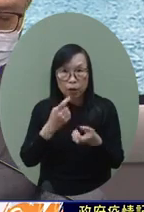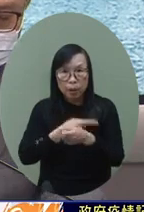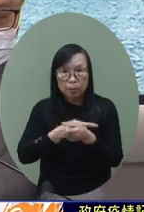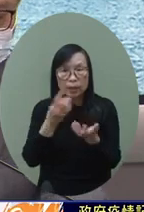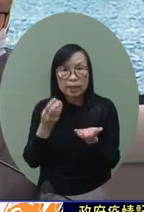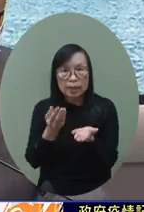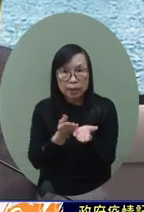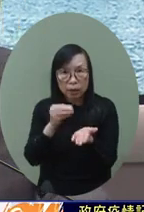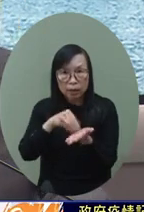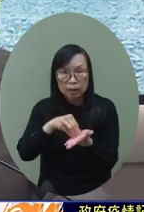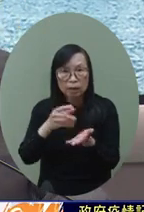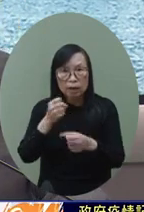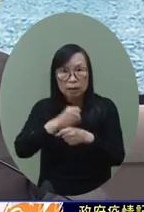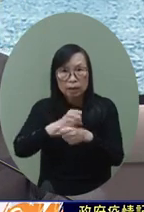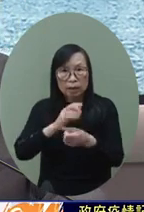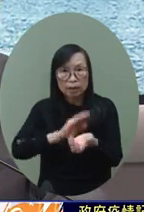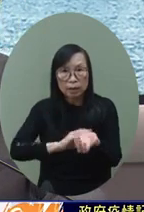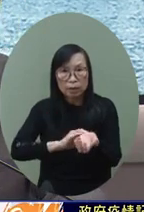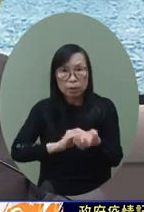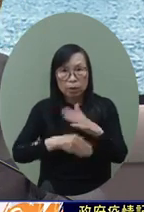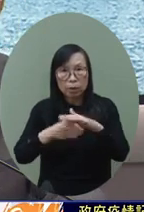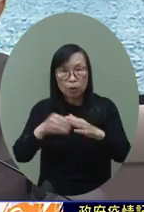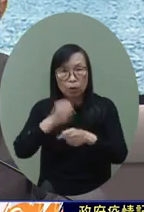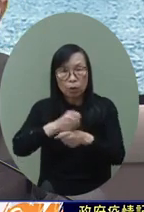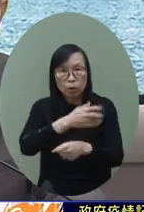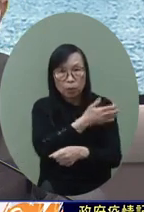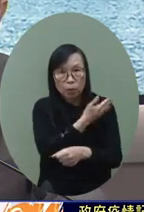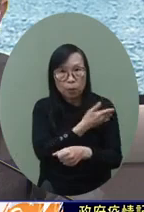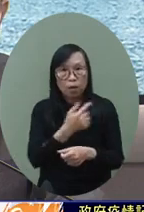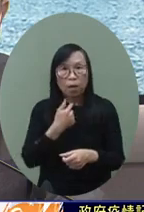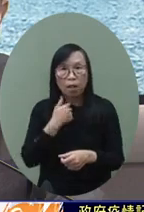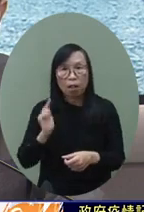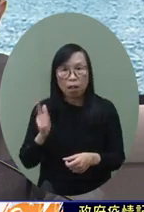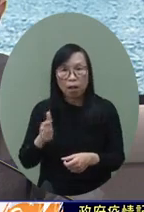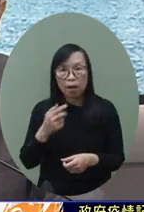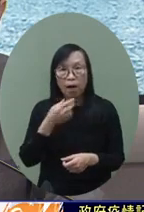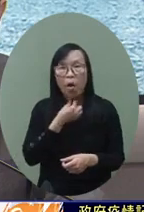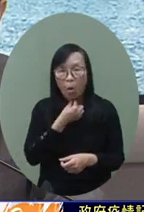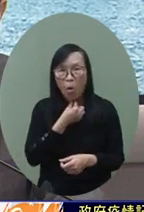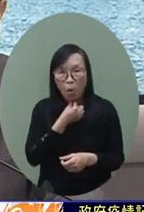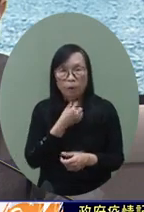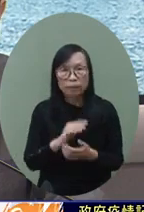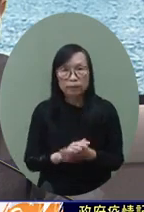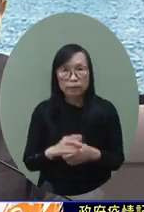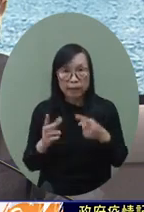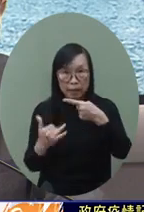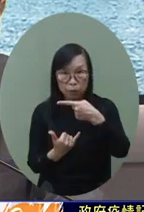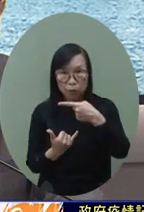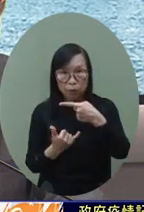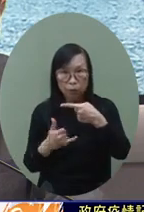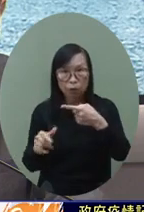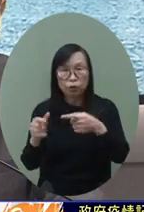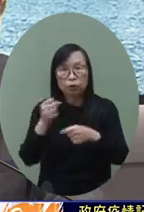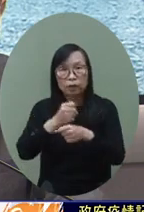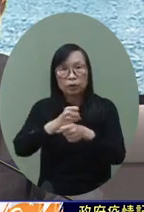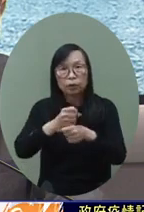developed symptoms of sore throat and cough and attended the staff clinic on the 6th of January. And her